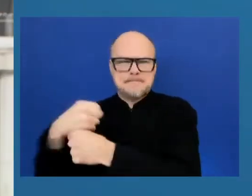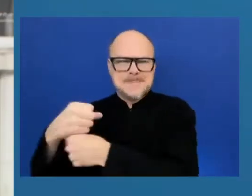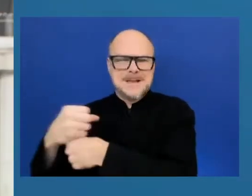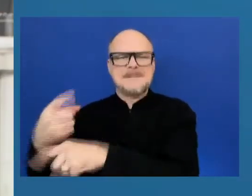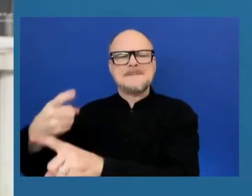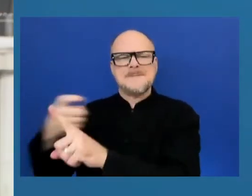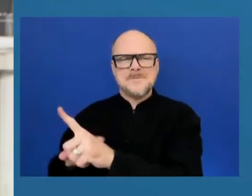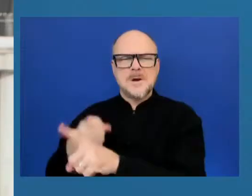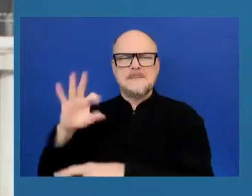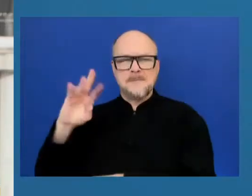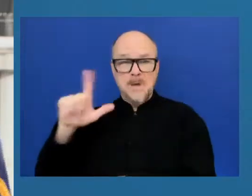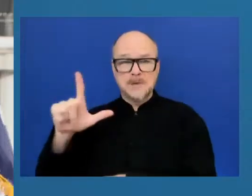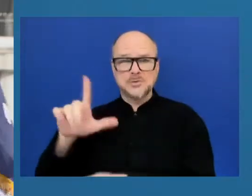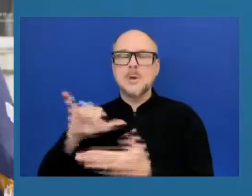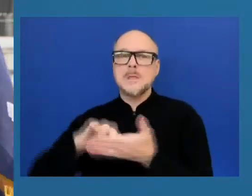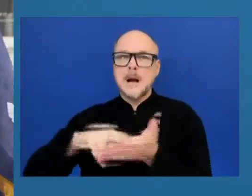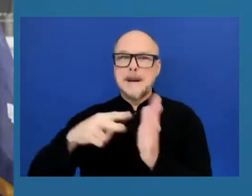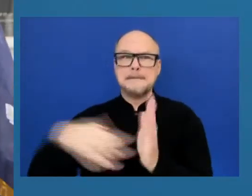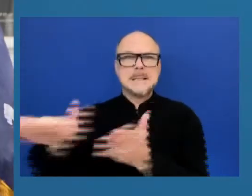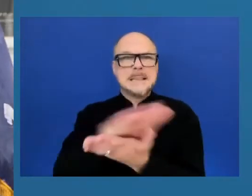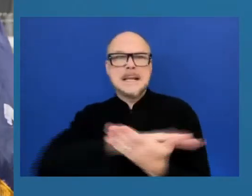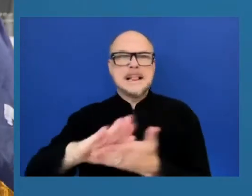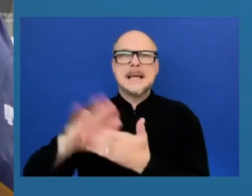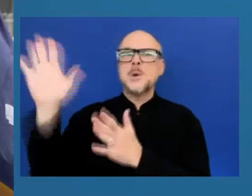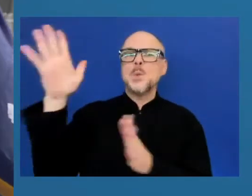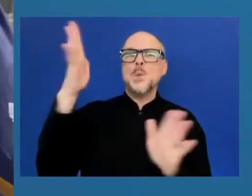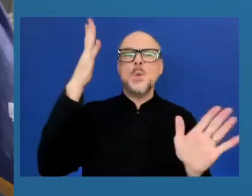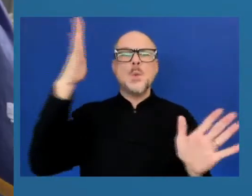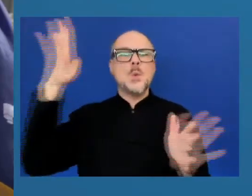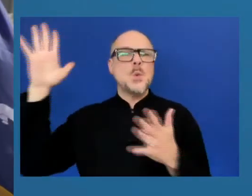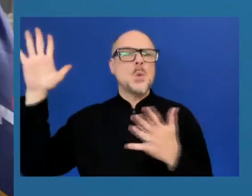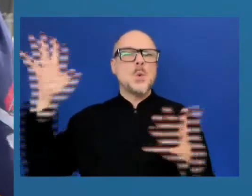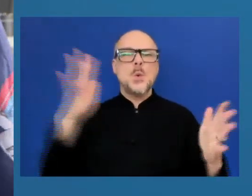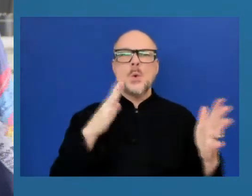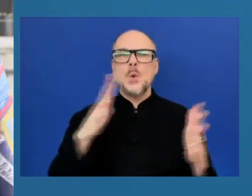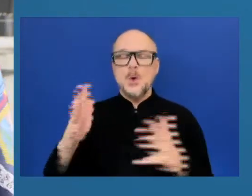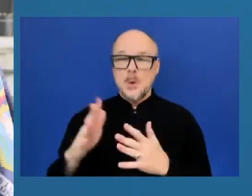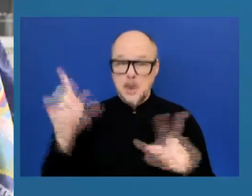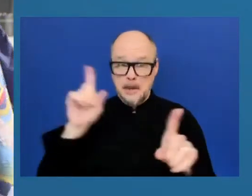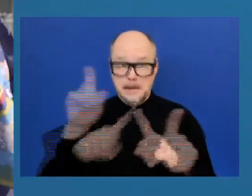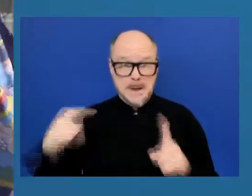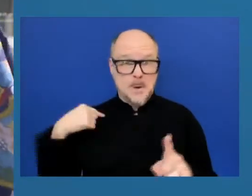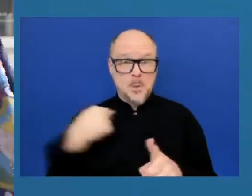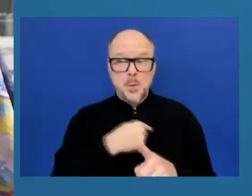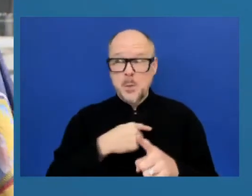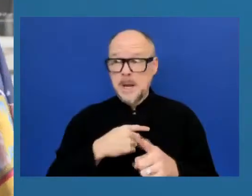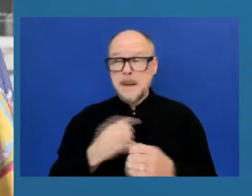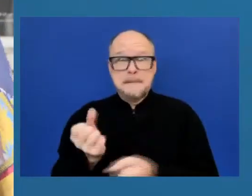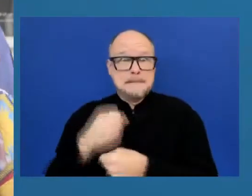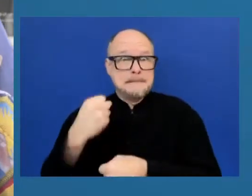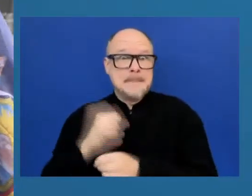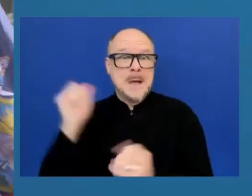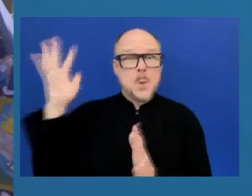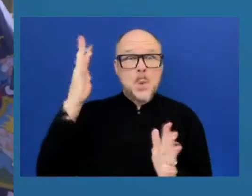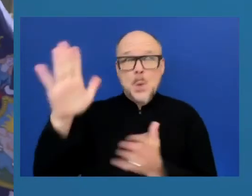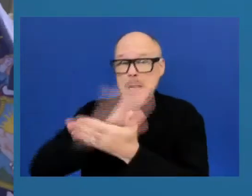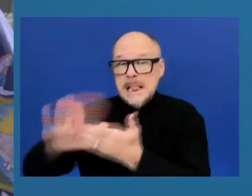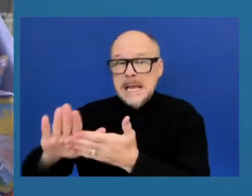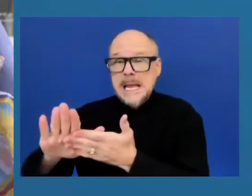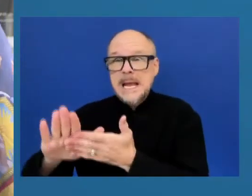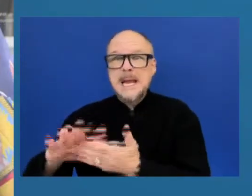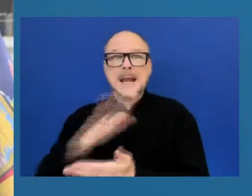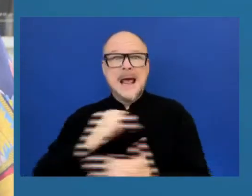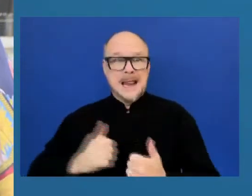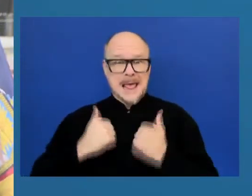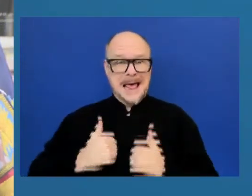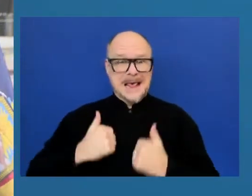don't get cleaner air or lower asthma rates for kids by burning fossil fuels. You get there by using more clean